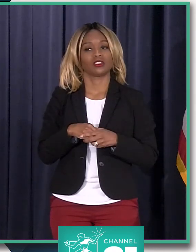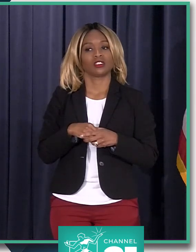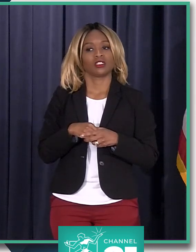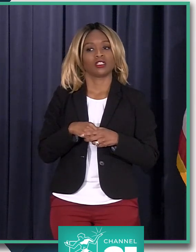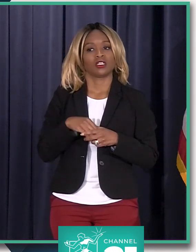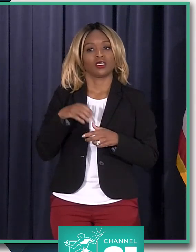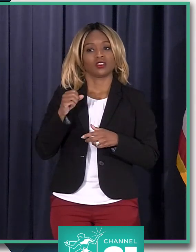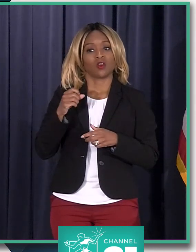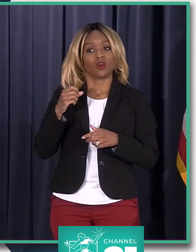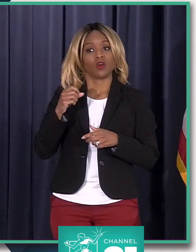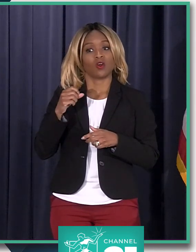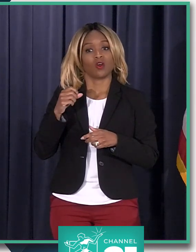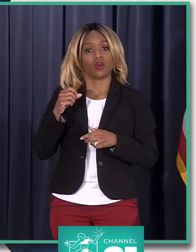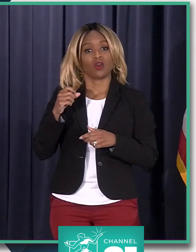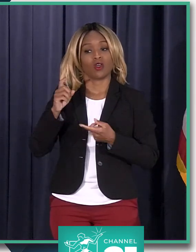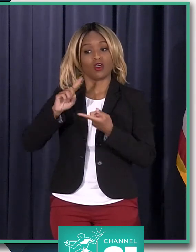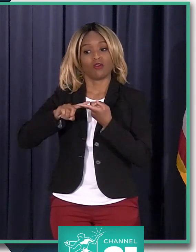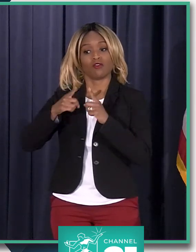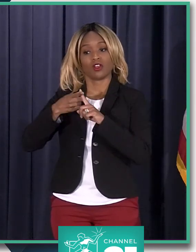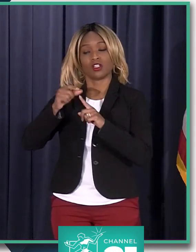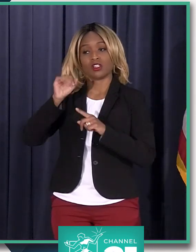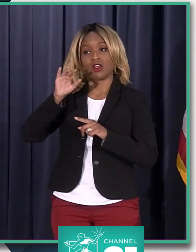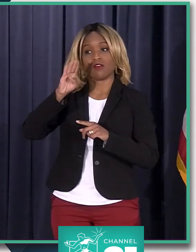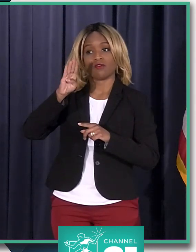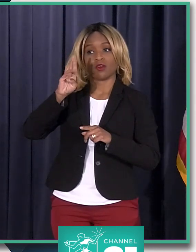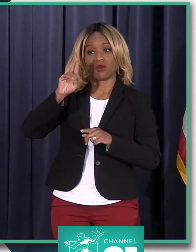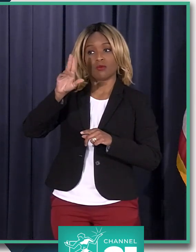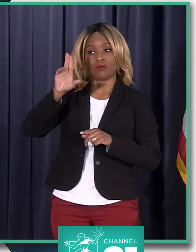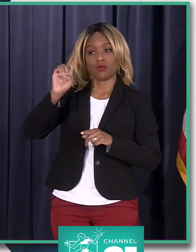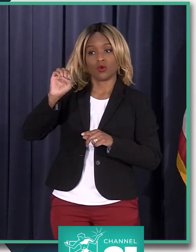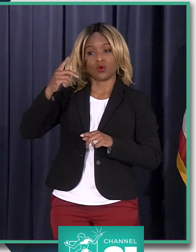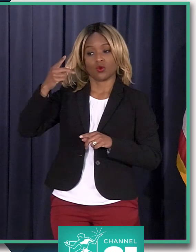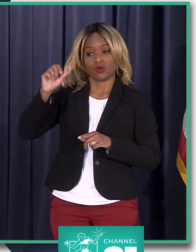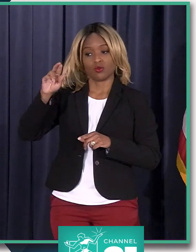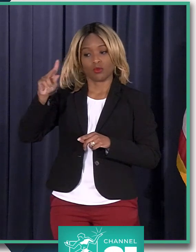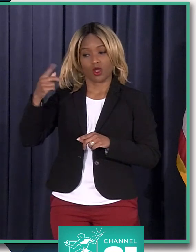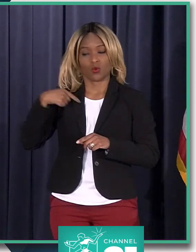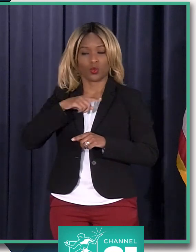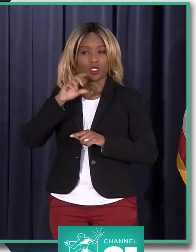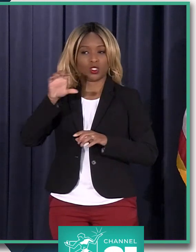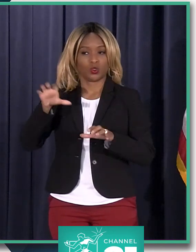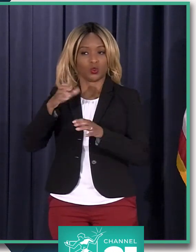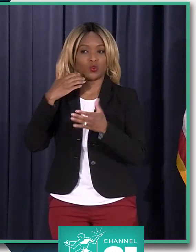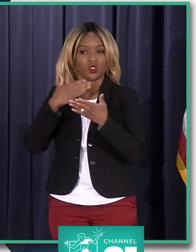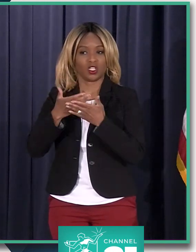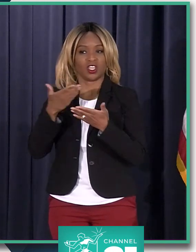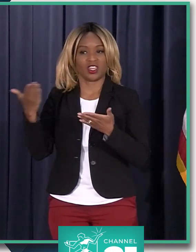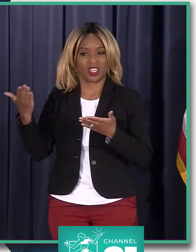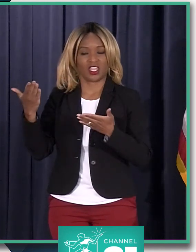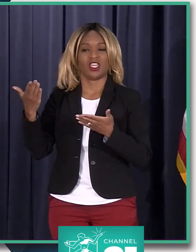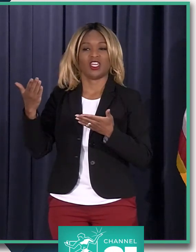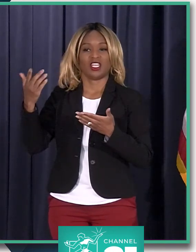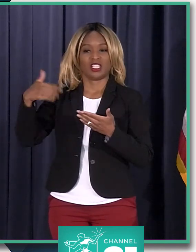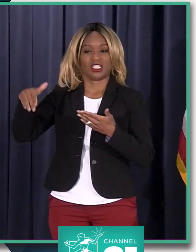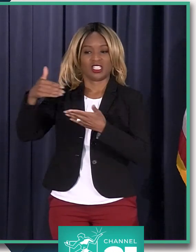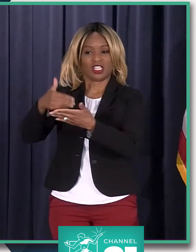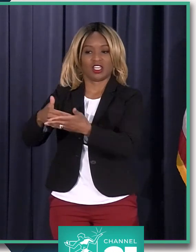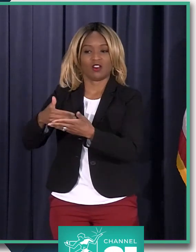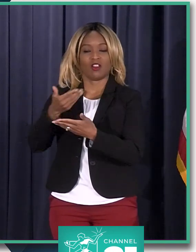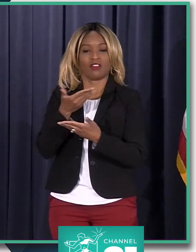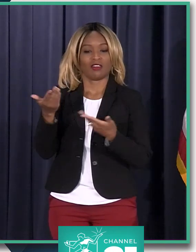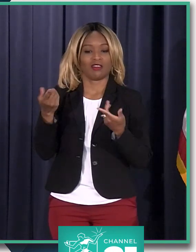Vice president of Friends of Rouge Park, and we're doing major things in there to make the park things happen in the park. There's